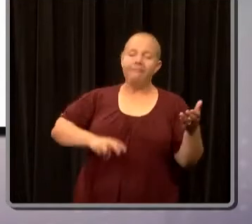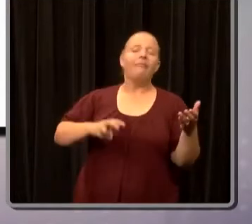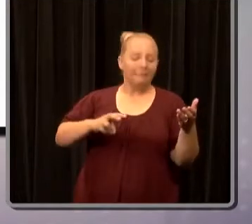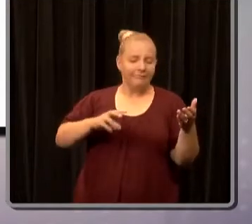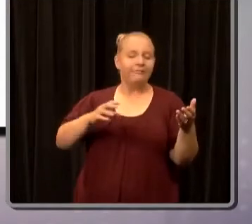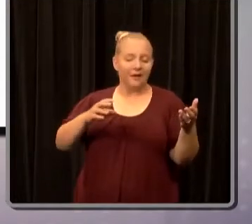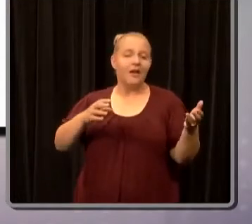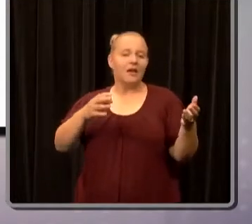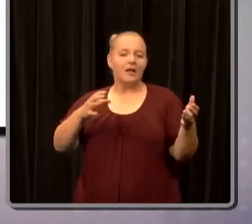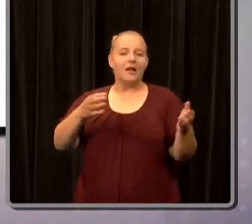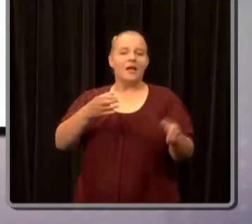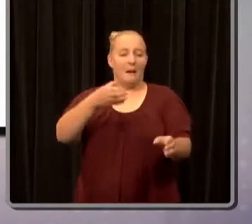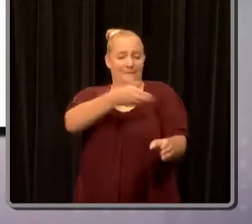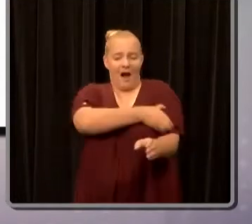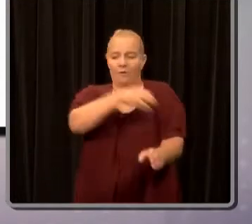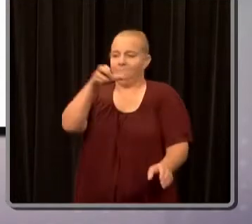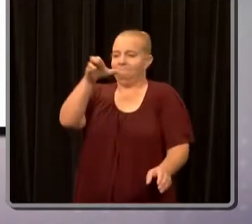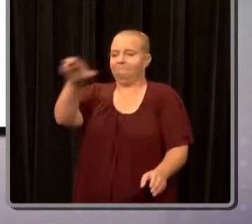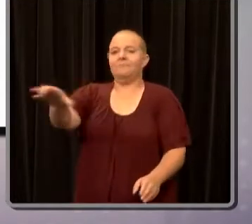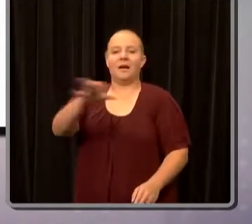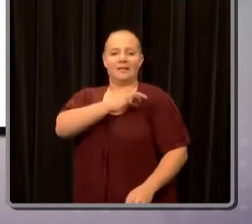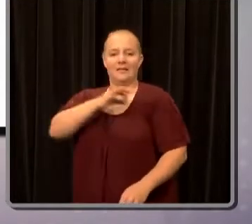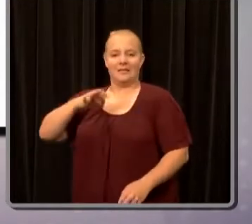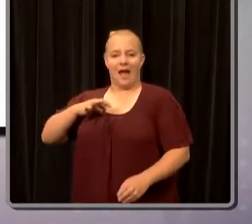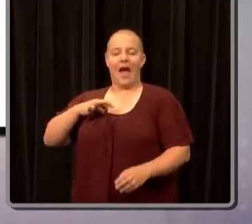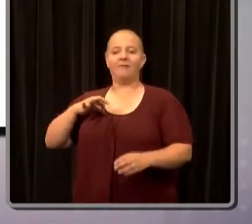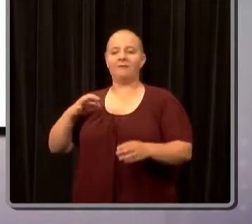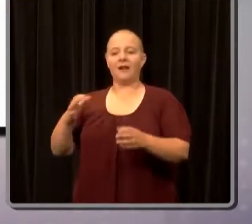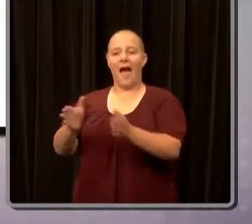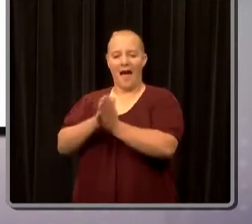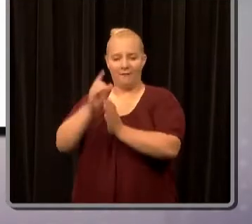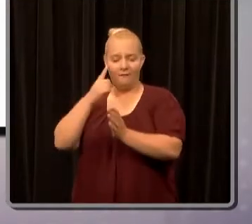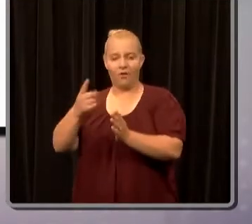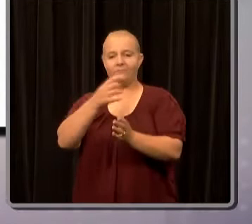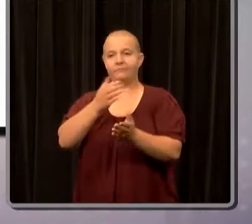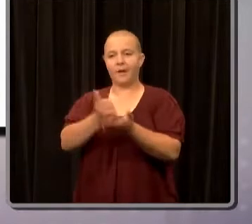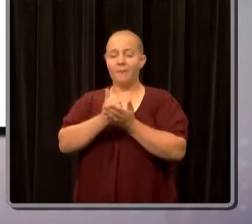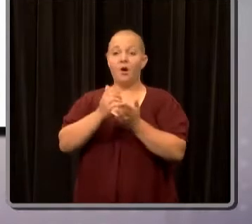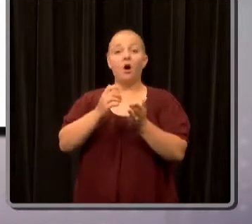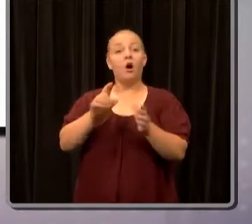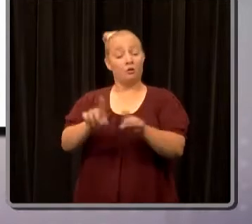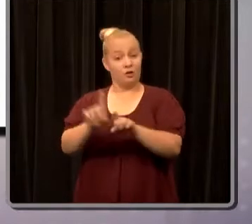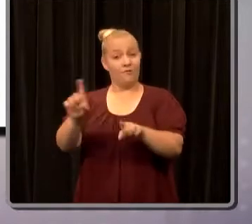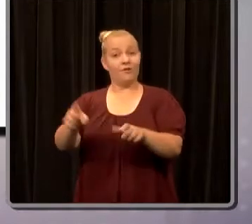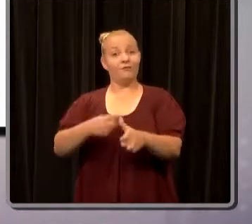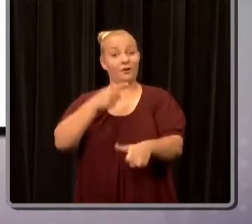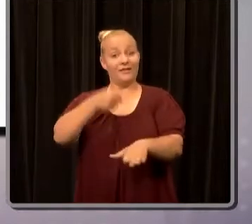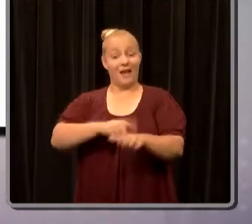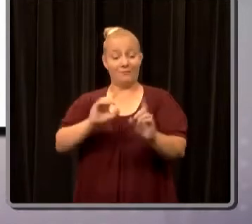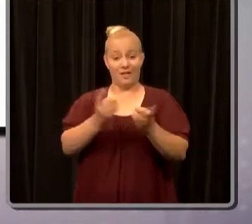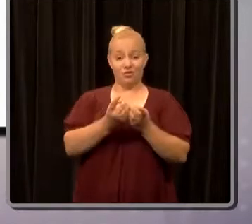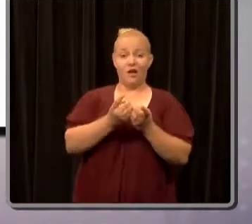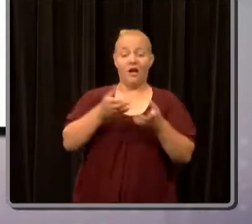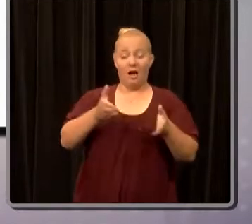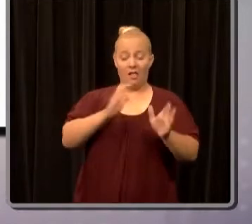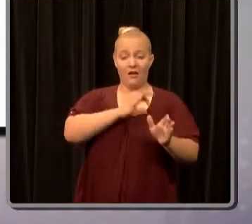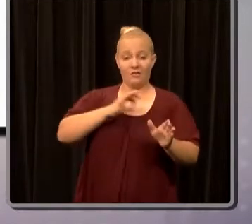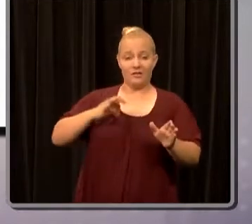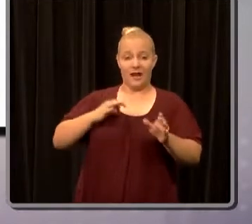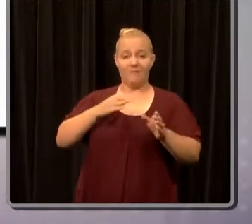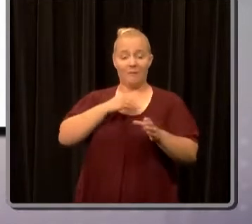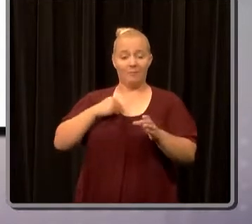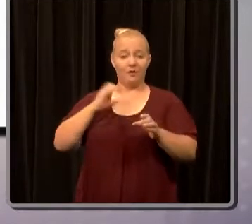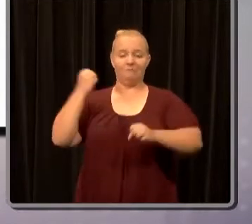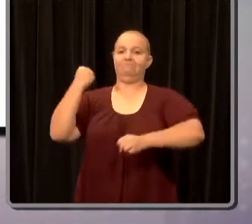it puts the power in each staff member's hands to summon help. It also, for the first time in our district, allows any staff member to put a building on